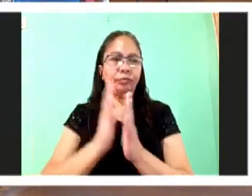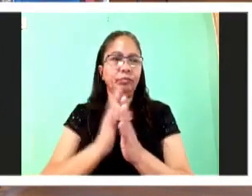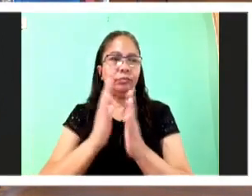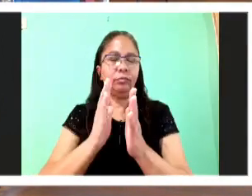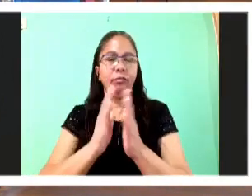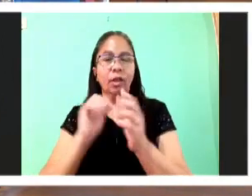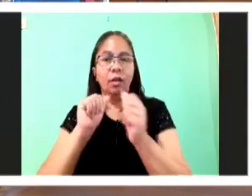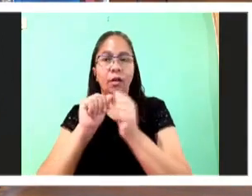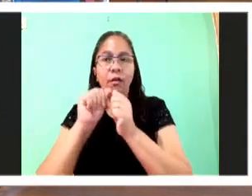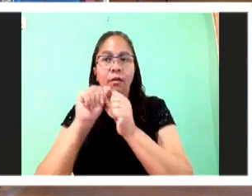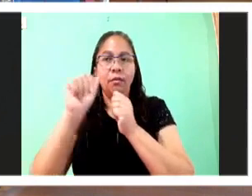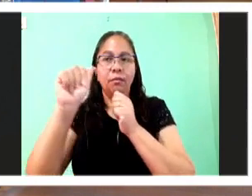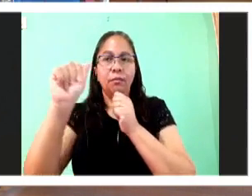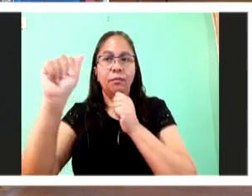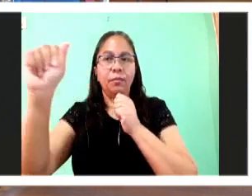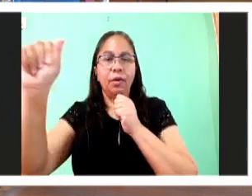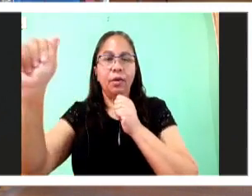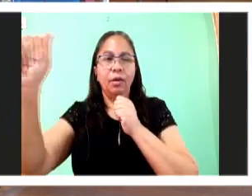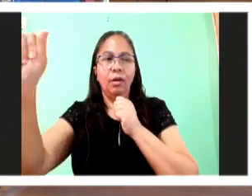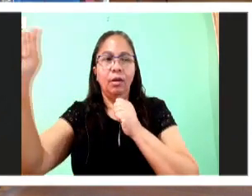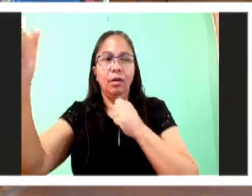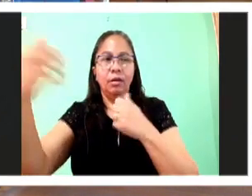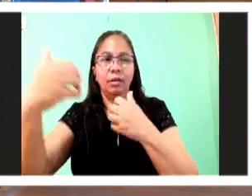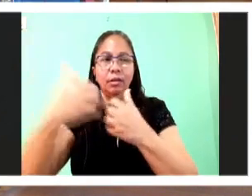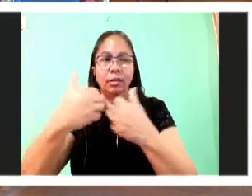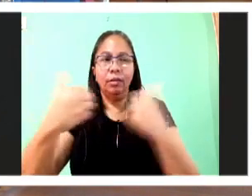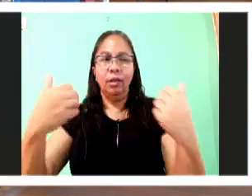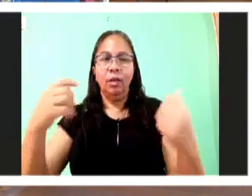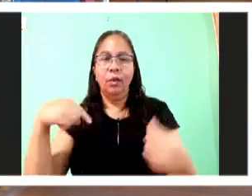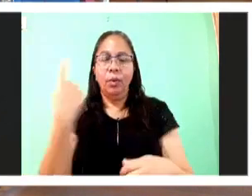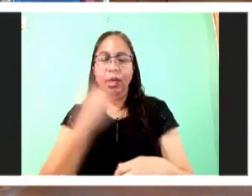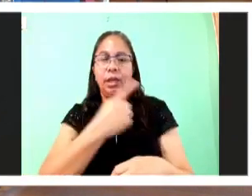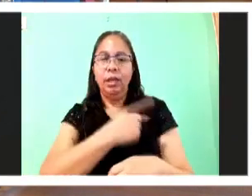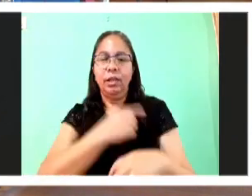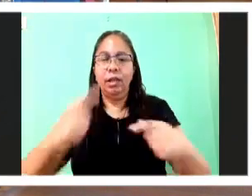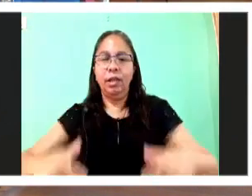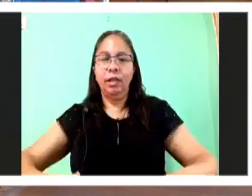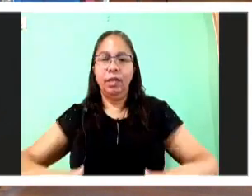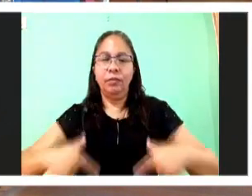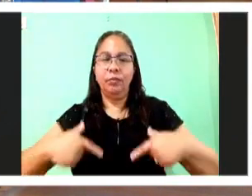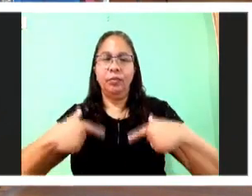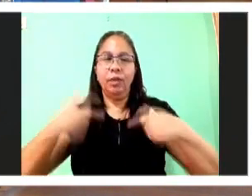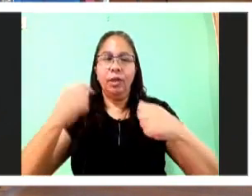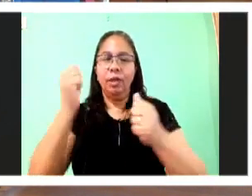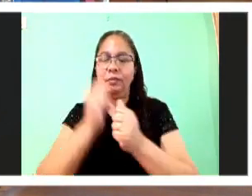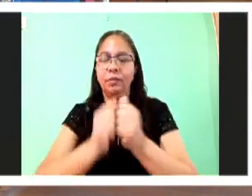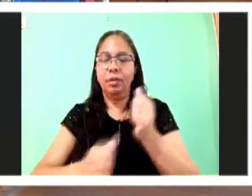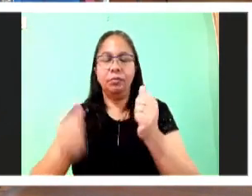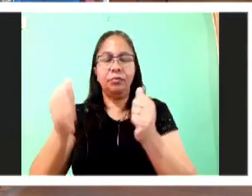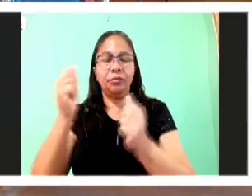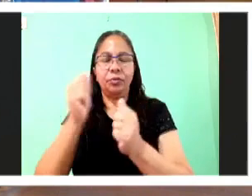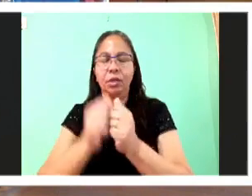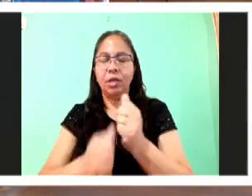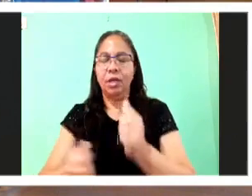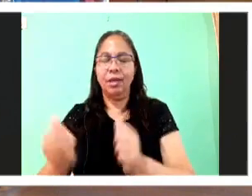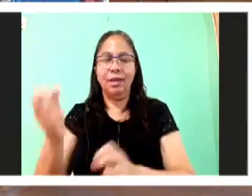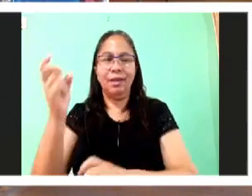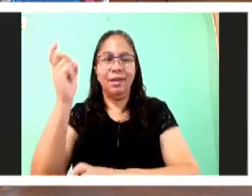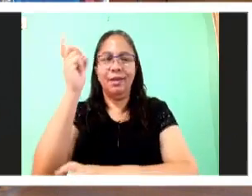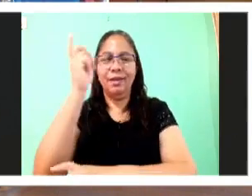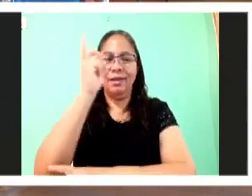Far and apart, we live our lives each